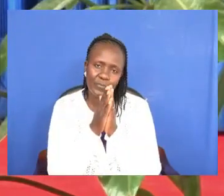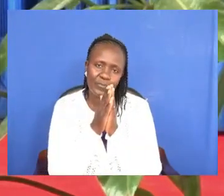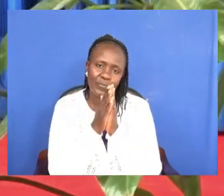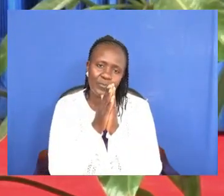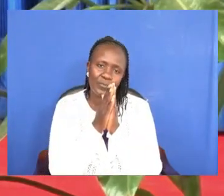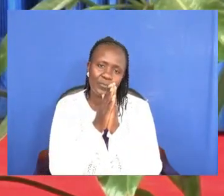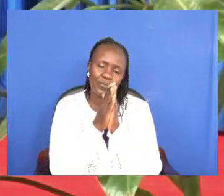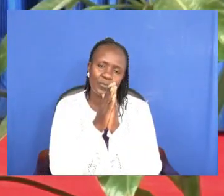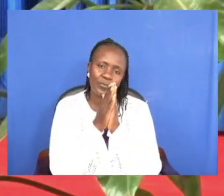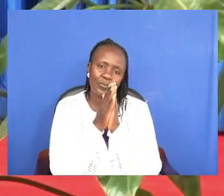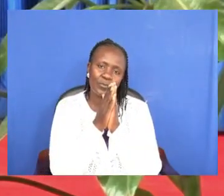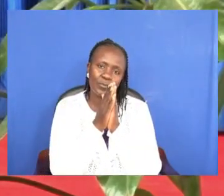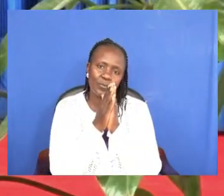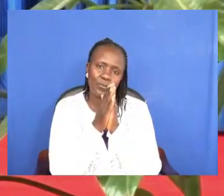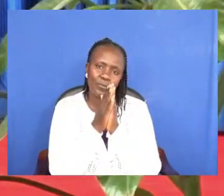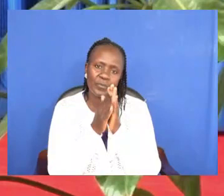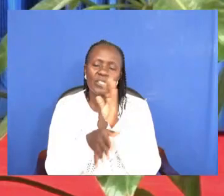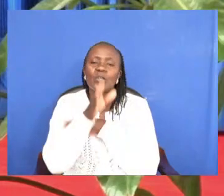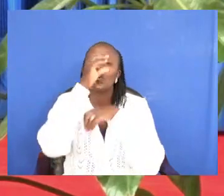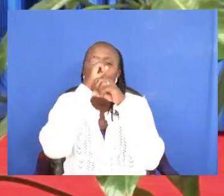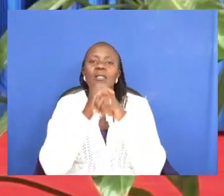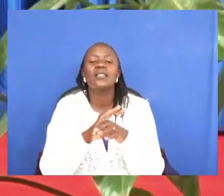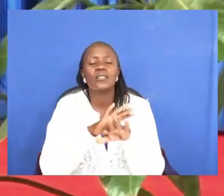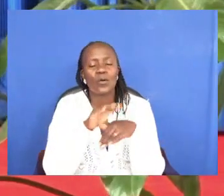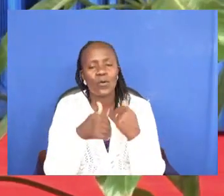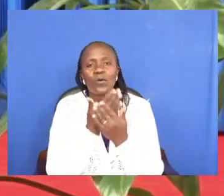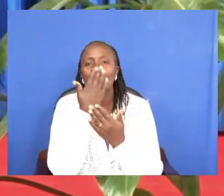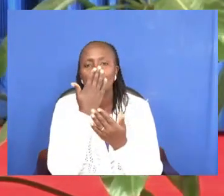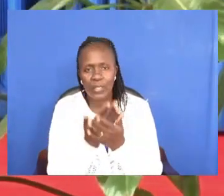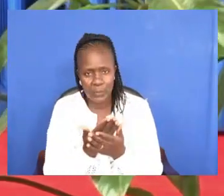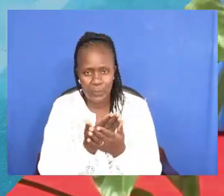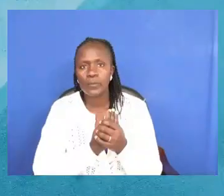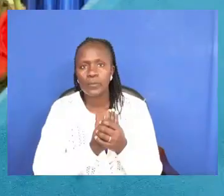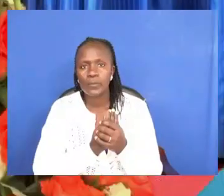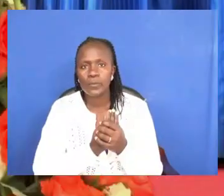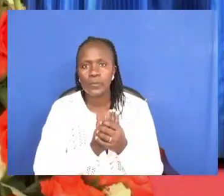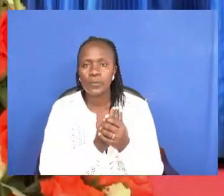and may God bless us all. Thank you.